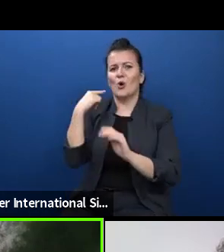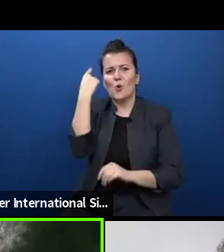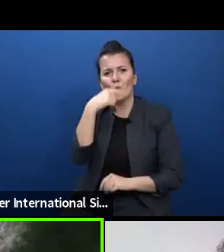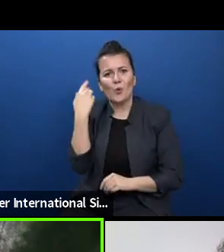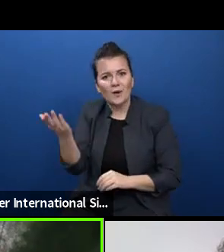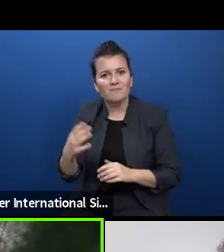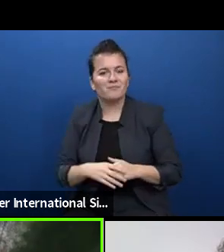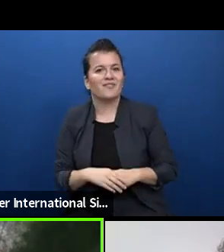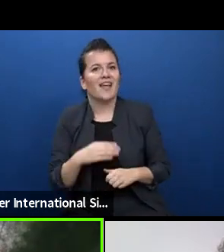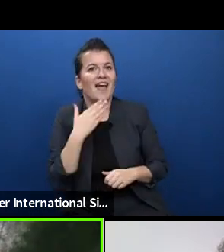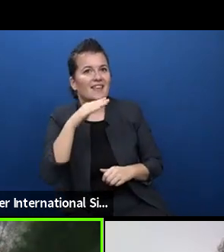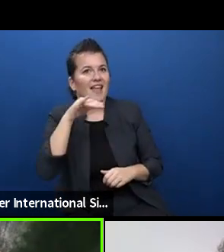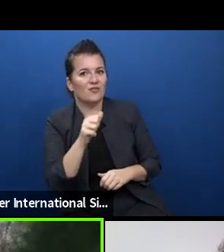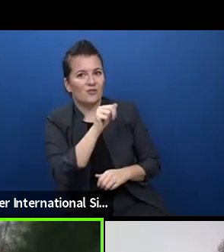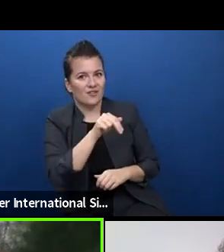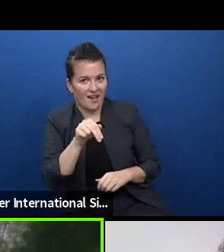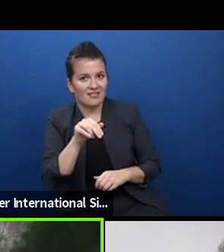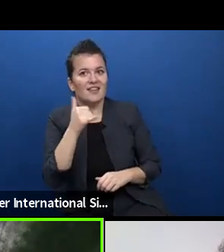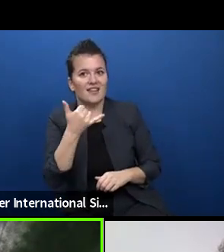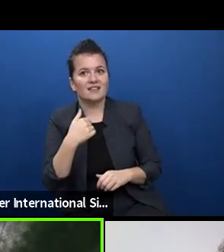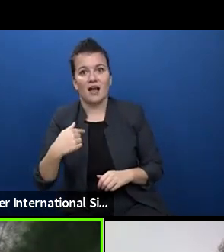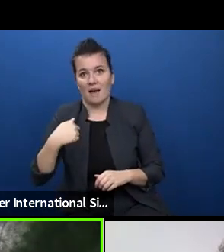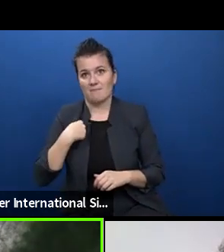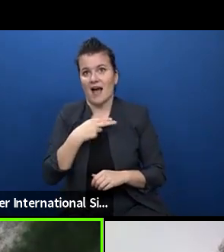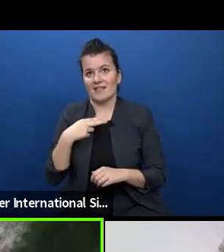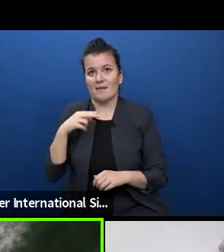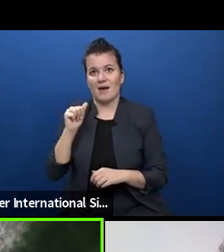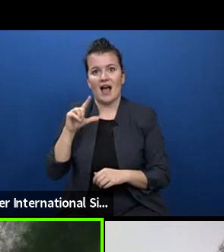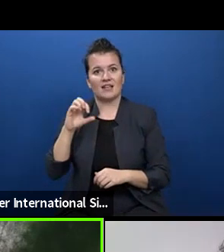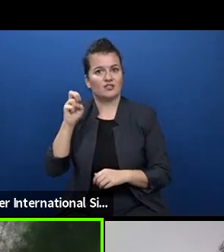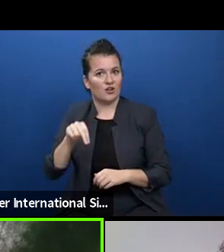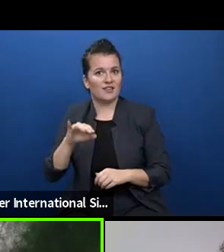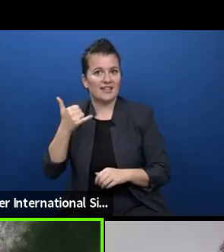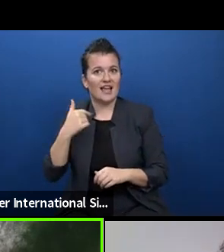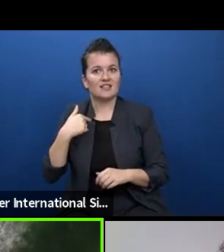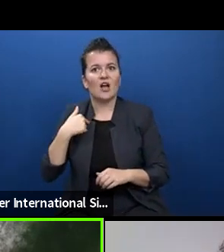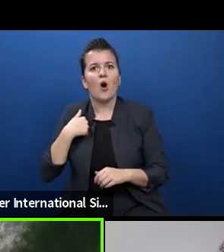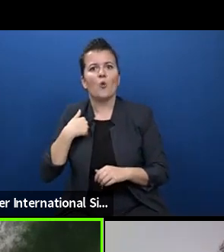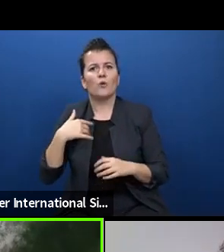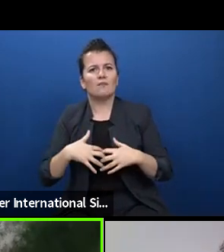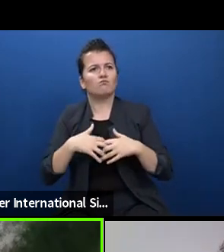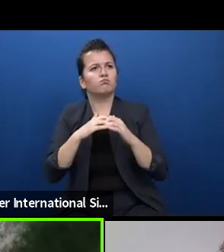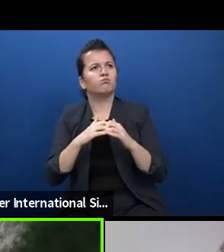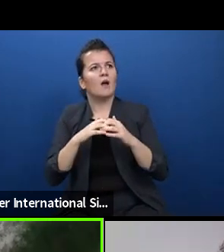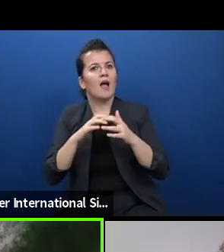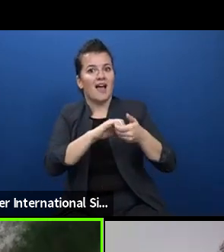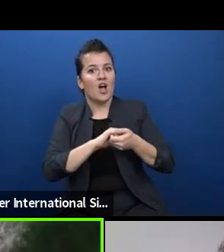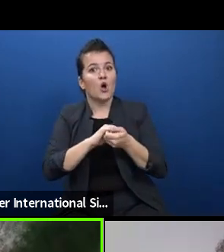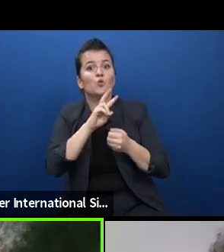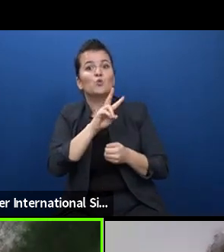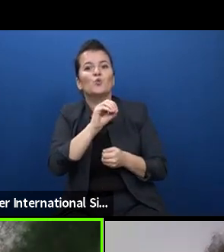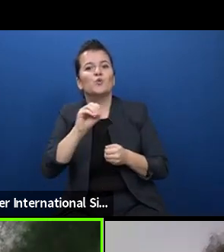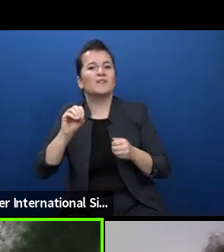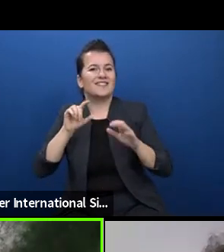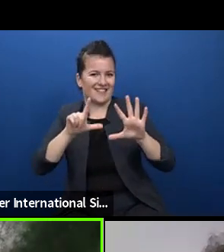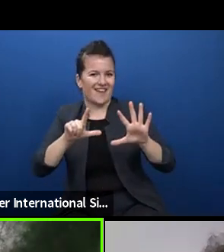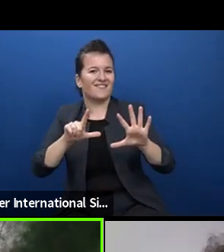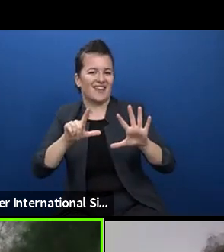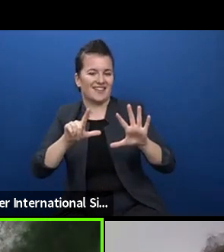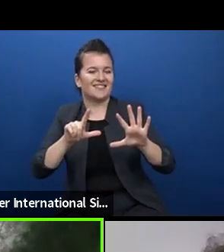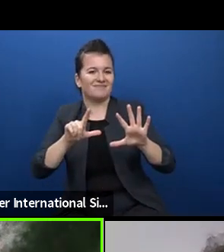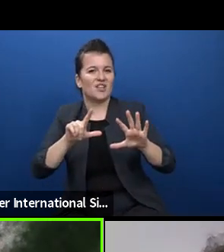here. I'm Alison Tickle. I founded Julie's Bicycle. Actually, we started officially in 2007, really focused